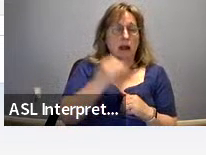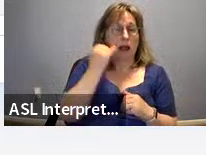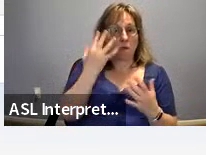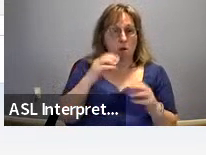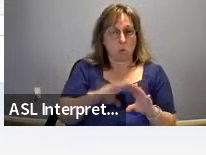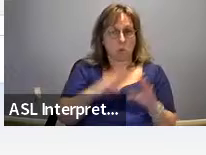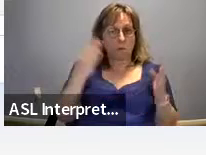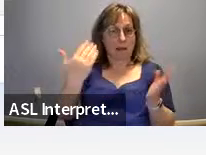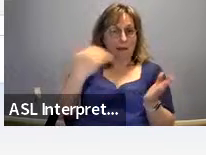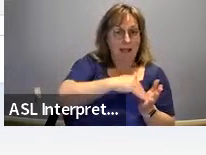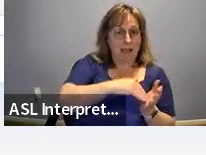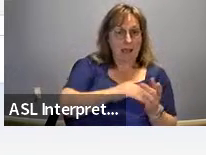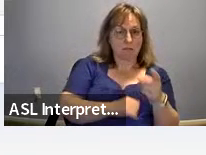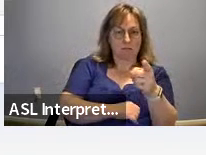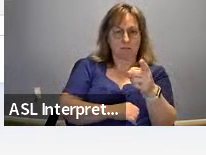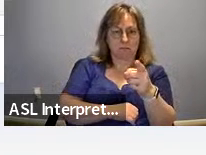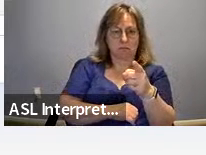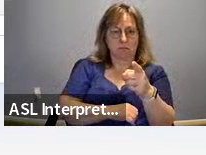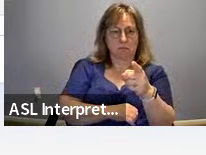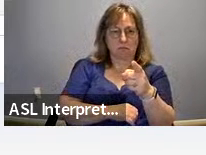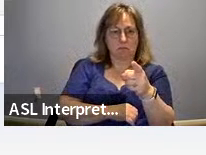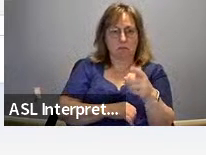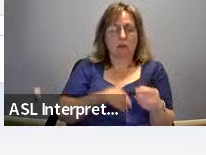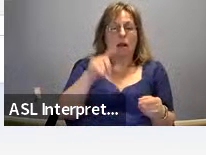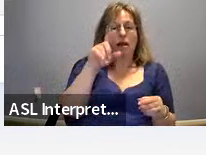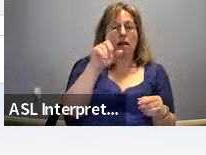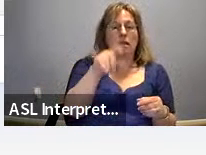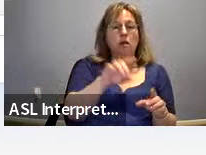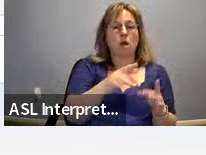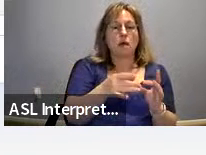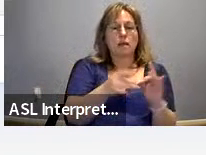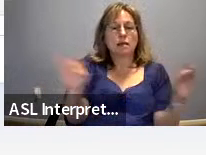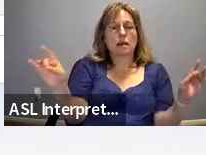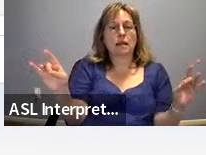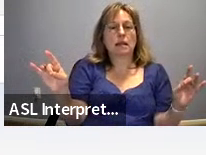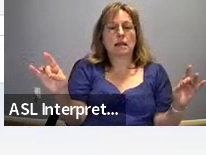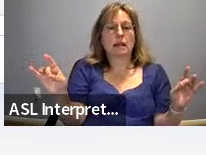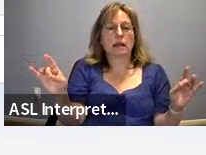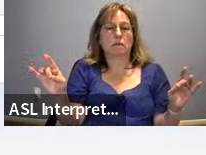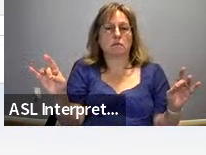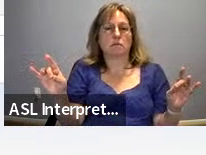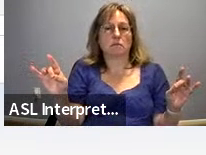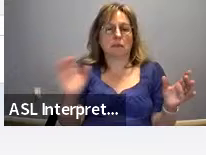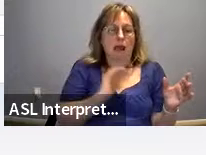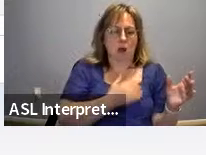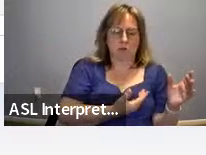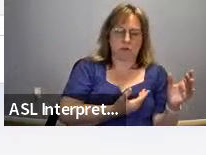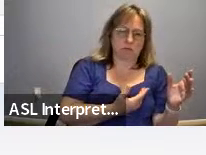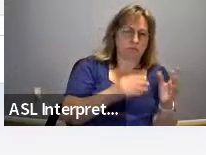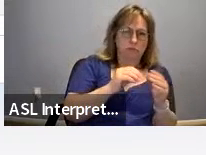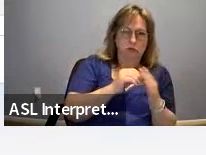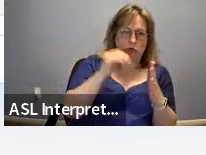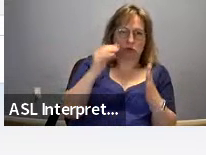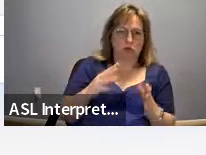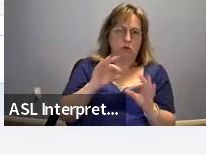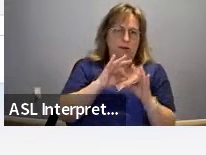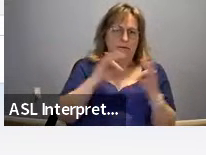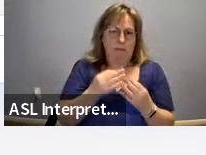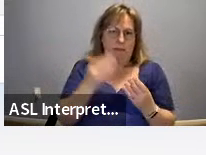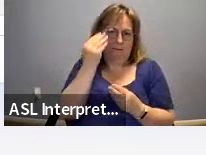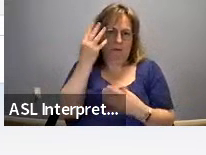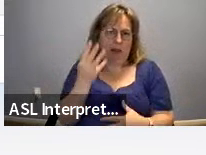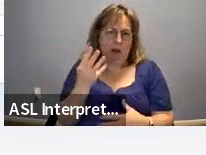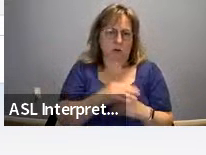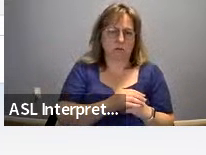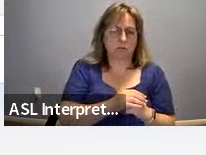up is I'd click on this link, mark student family information update as not completed, and